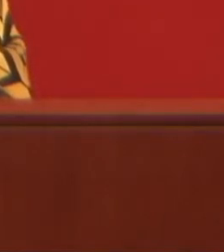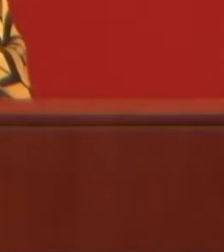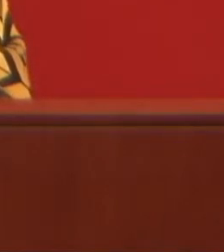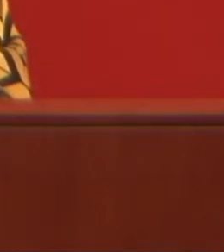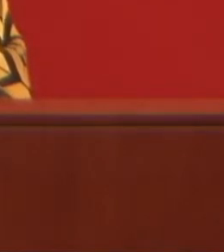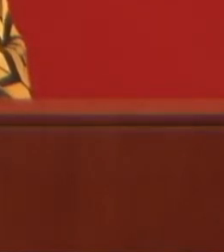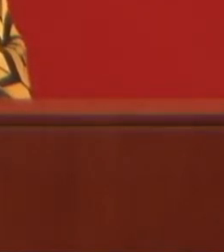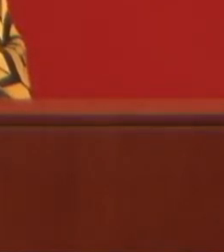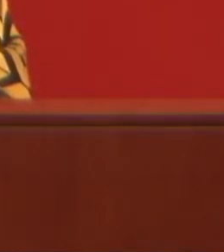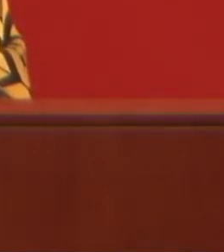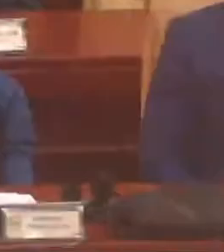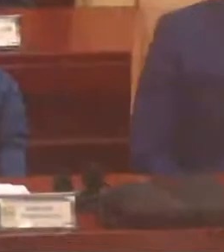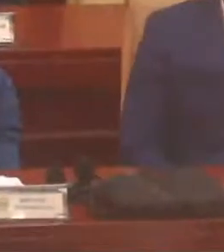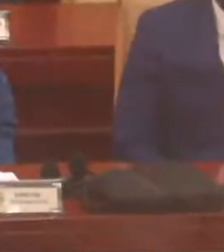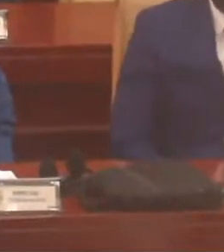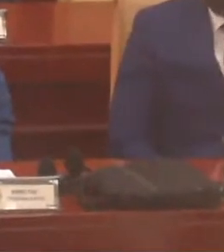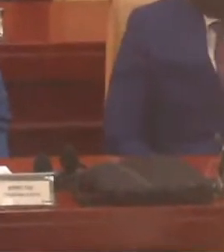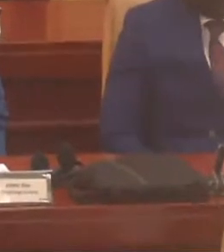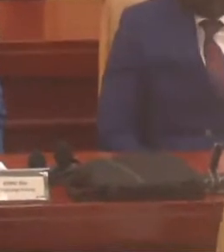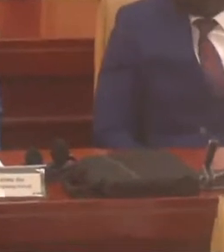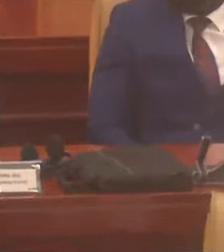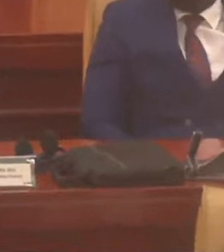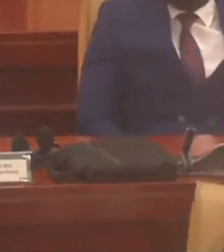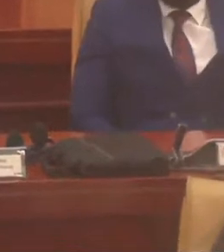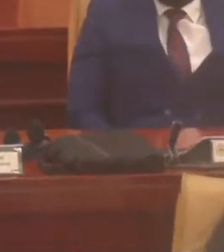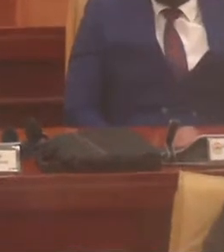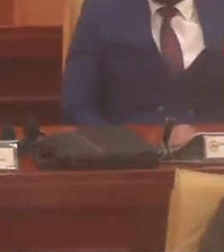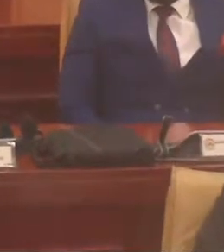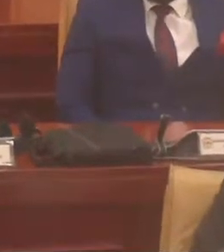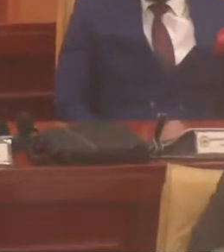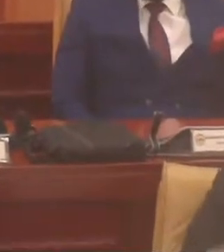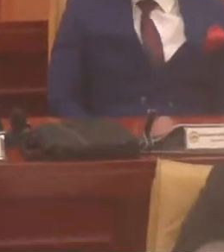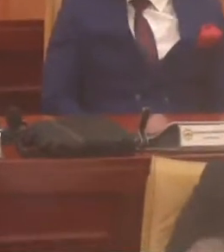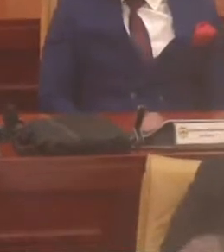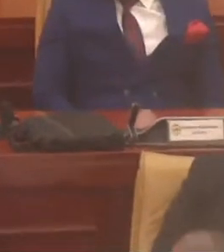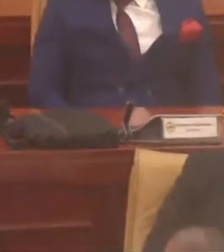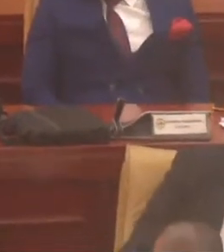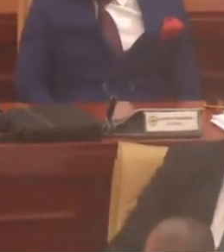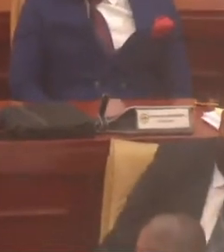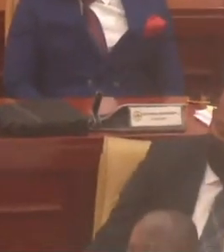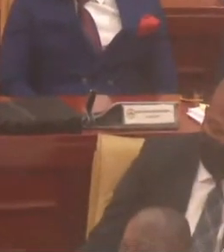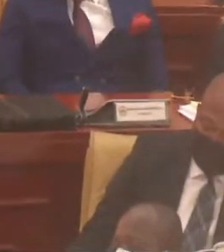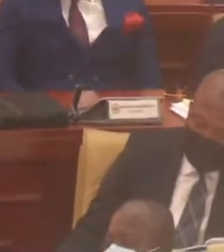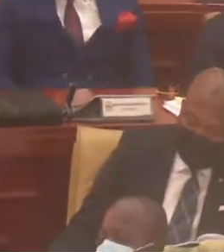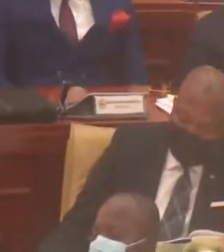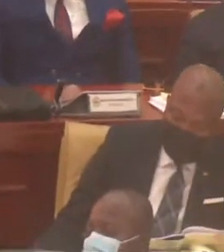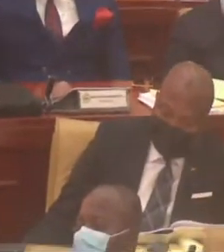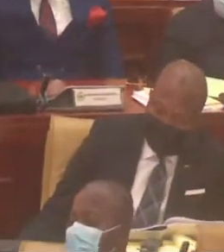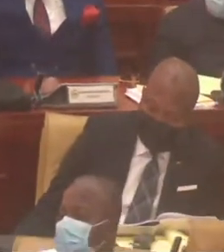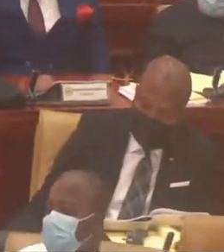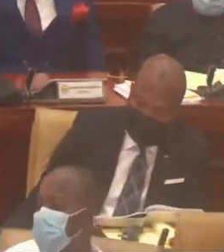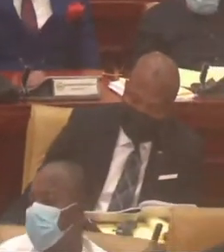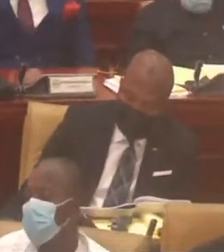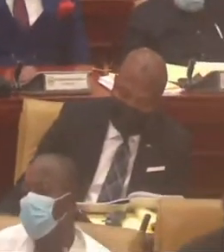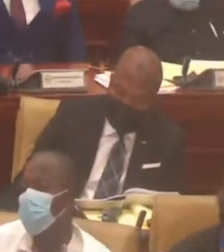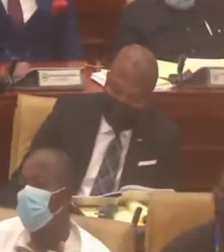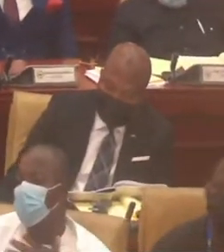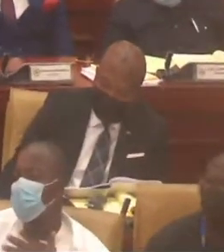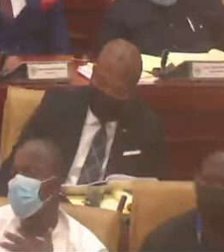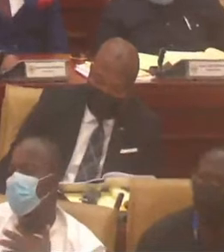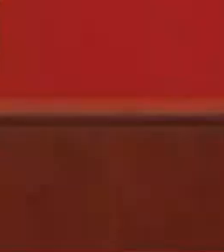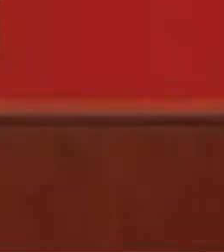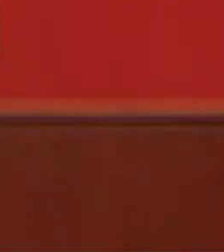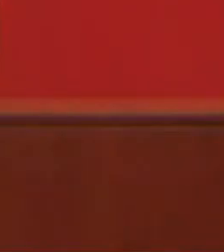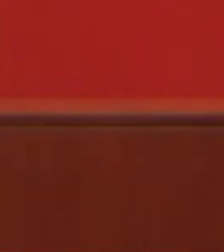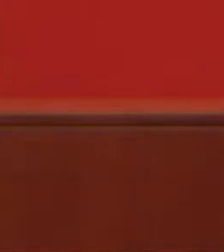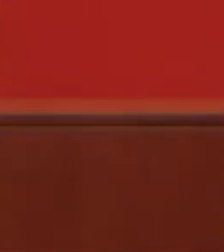countries remain committed to deeper democratic ideals and working